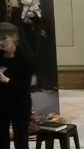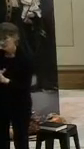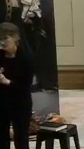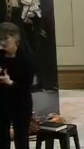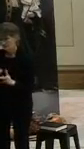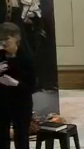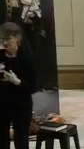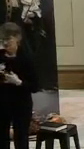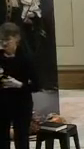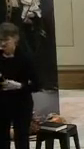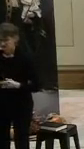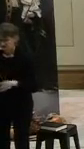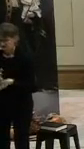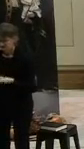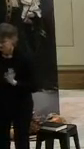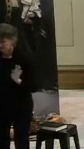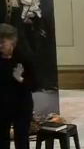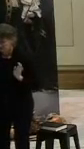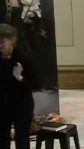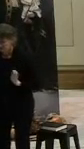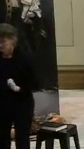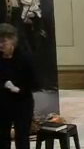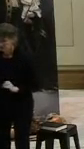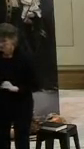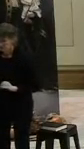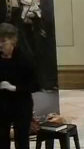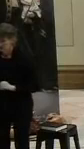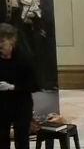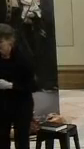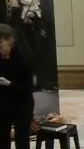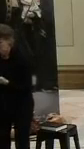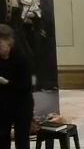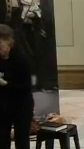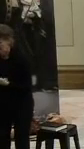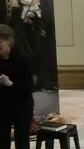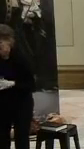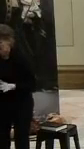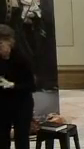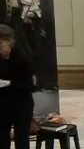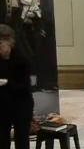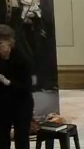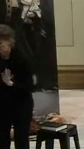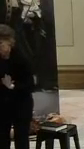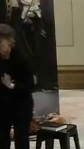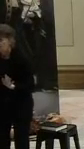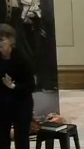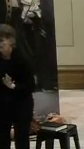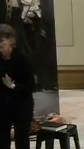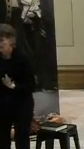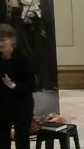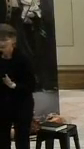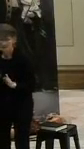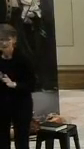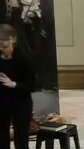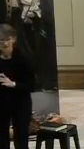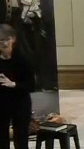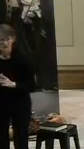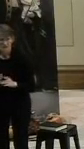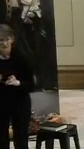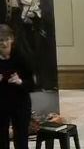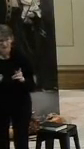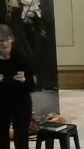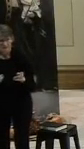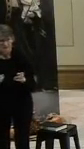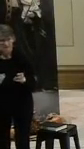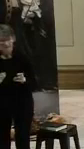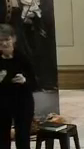go out, and what you do, just don't worry, I've already washed my hands. And you take someone's hand, and you touch them. And you say